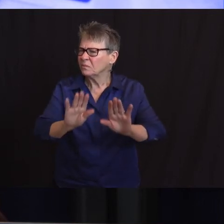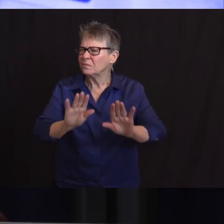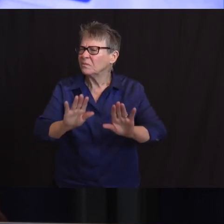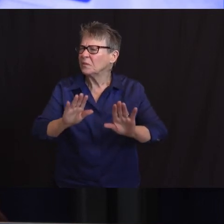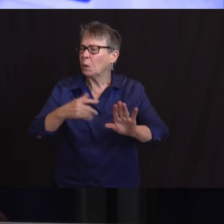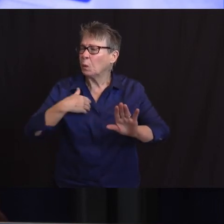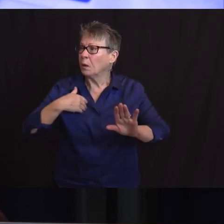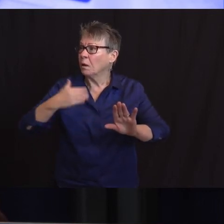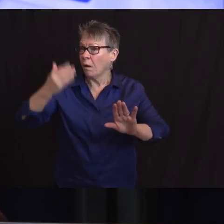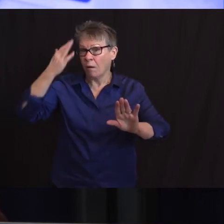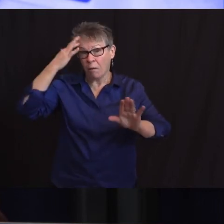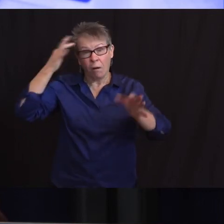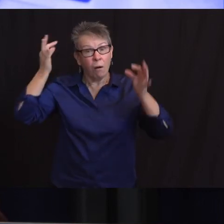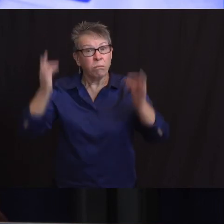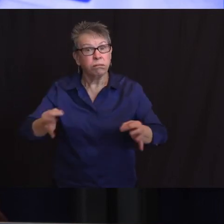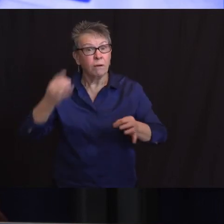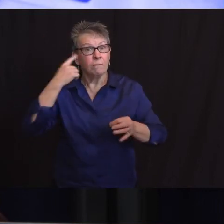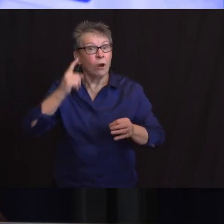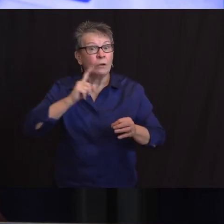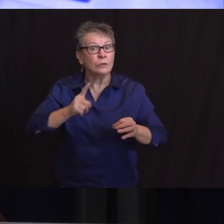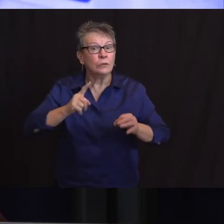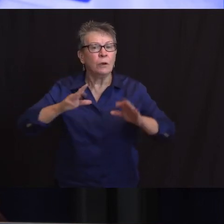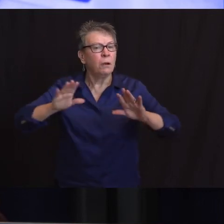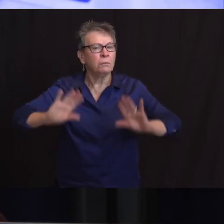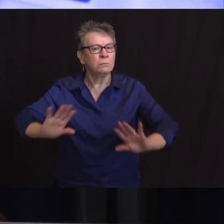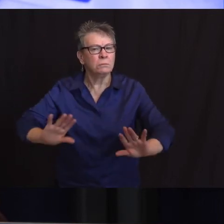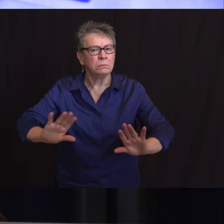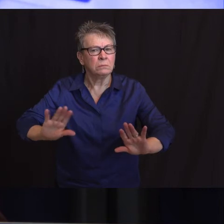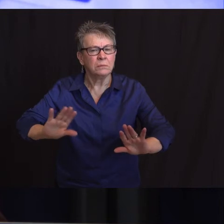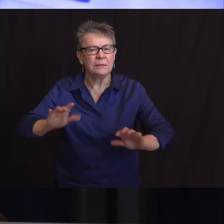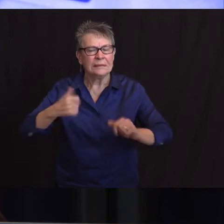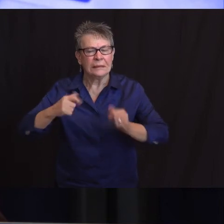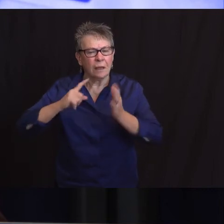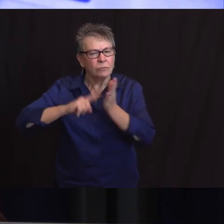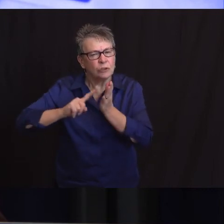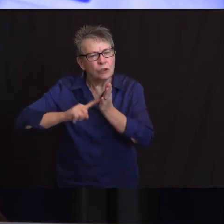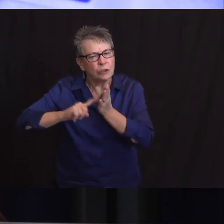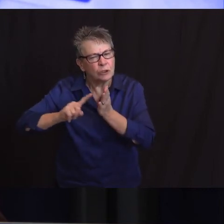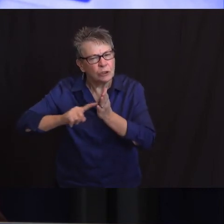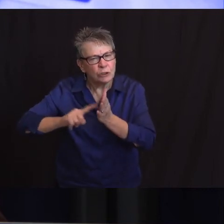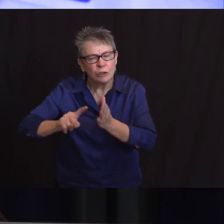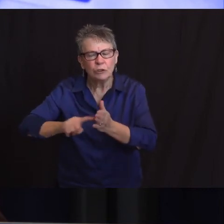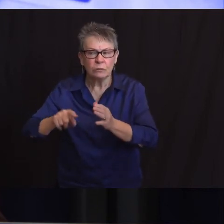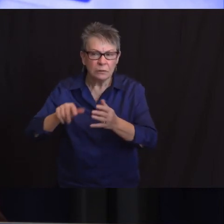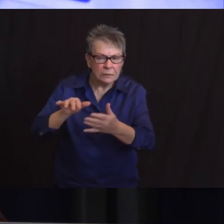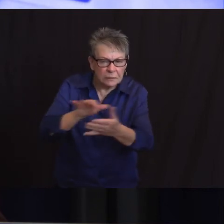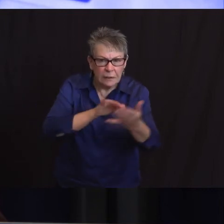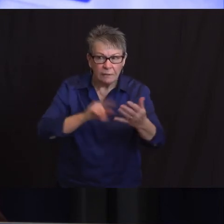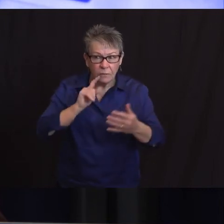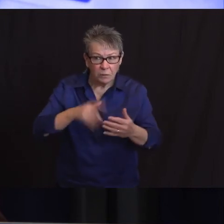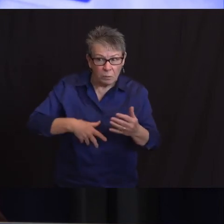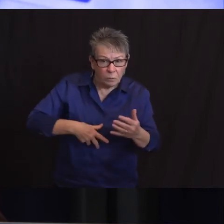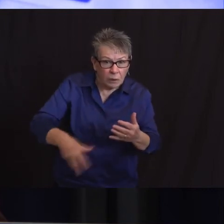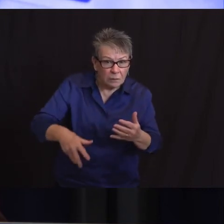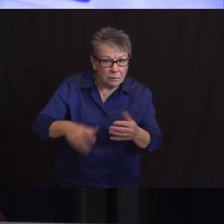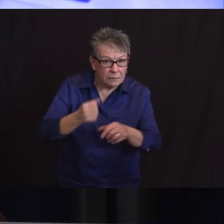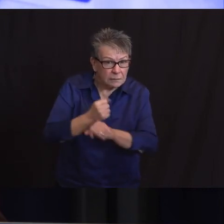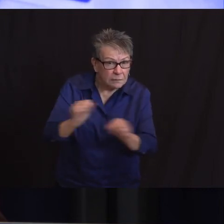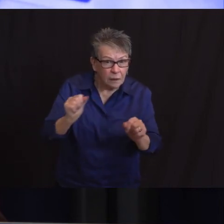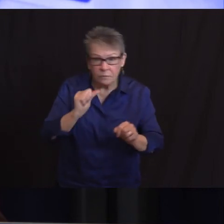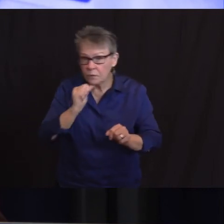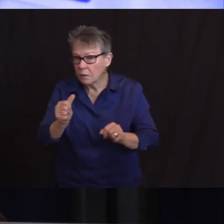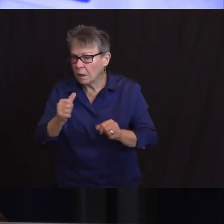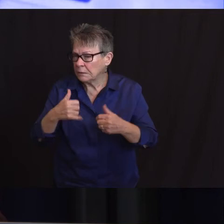have not been studied in pregnant women. Are the two different vaccines